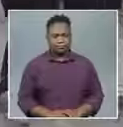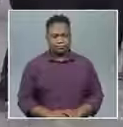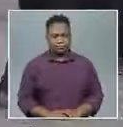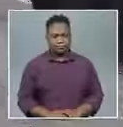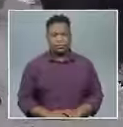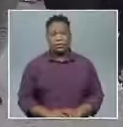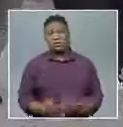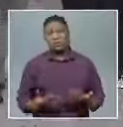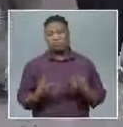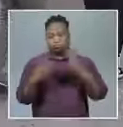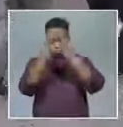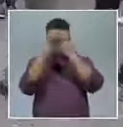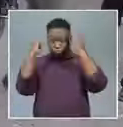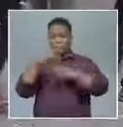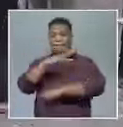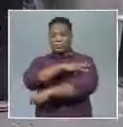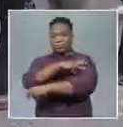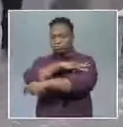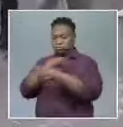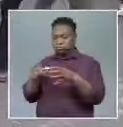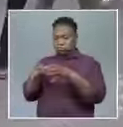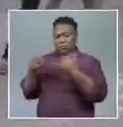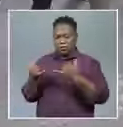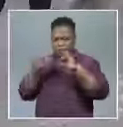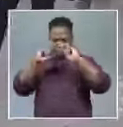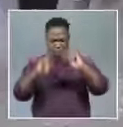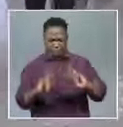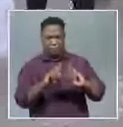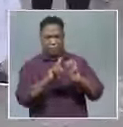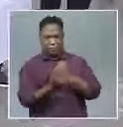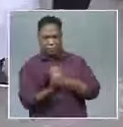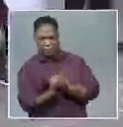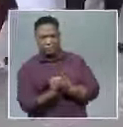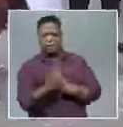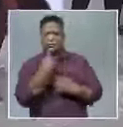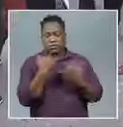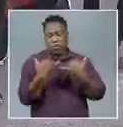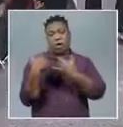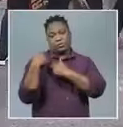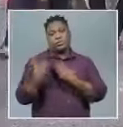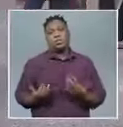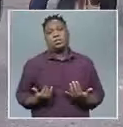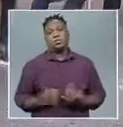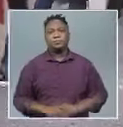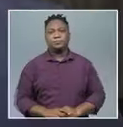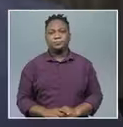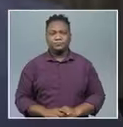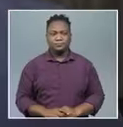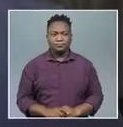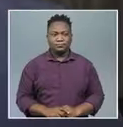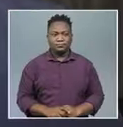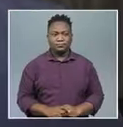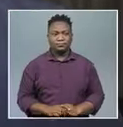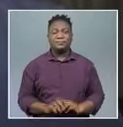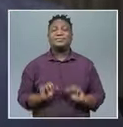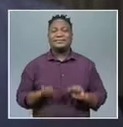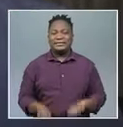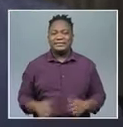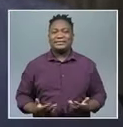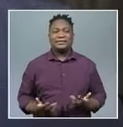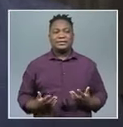The university's management is investigating and says it's taking responsibility. Yes, the